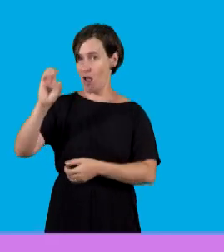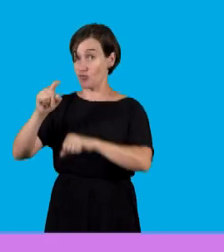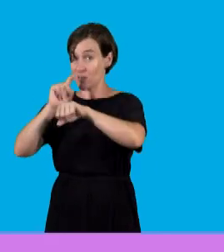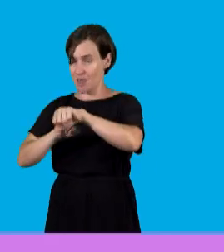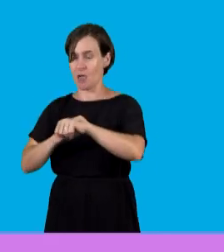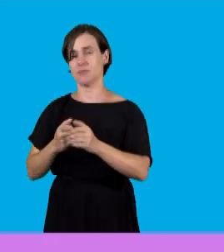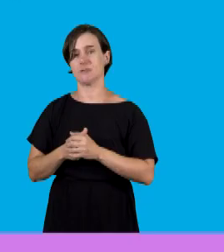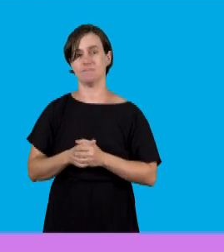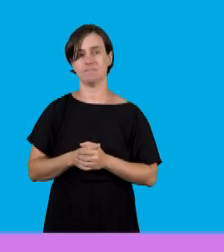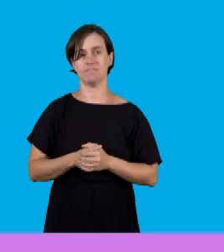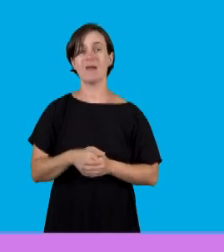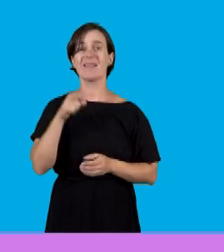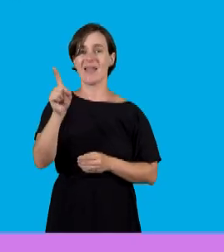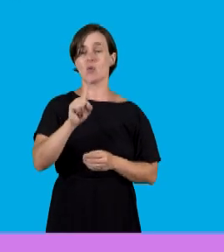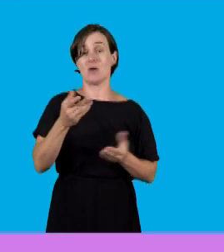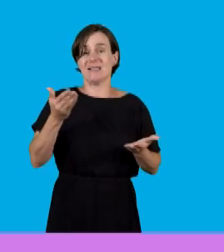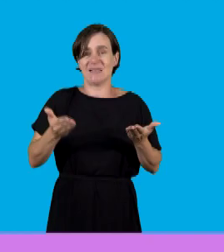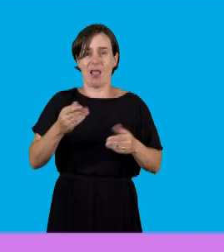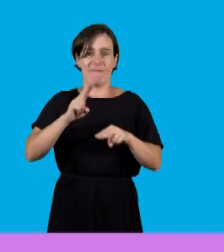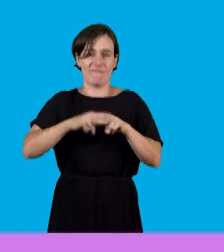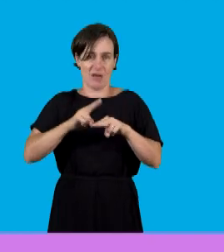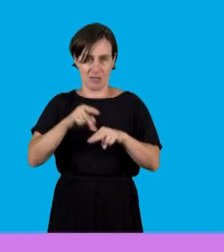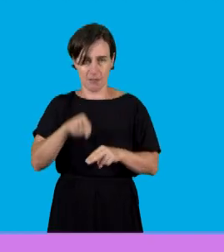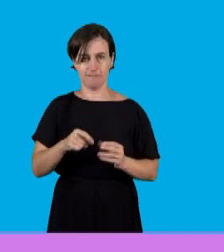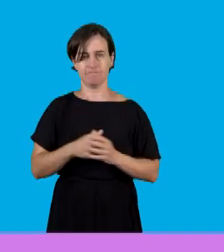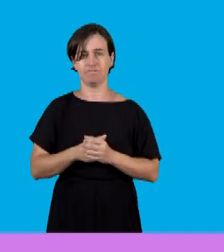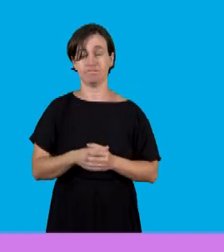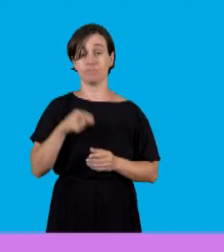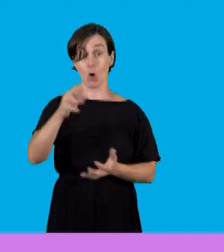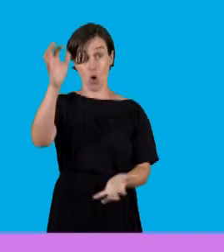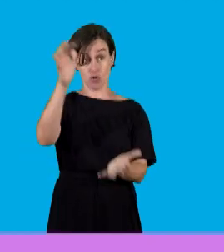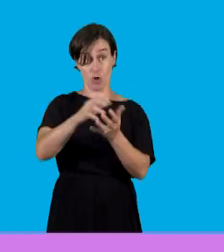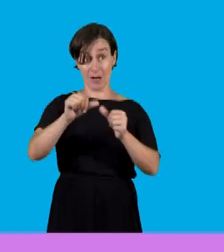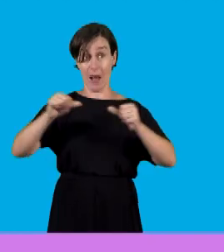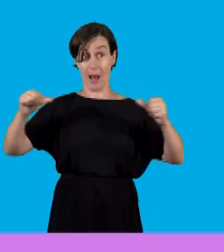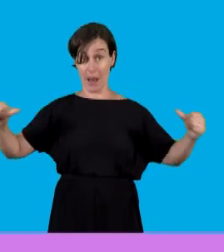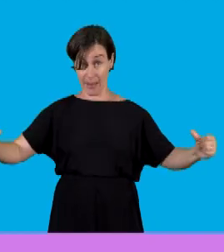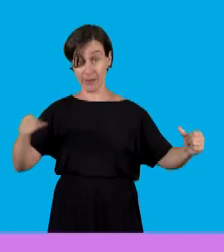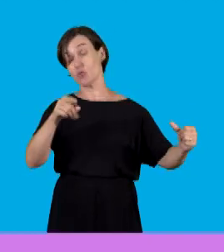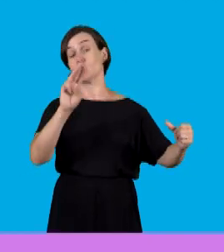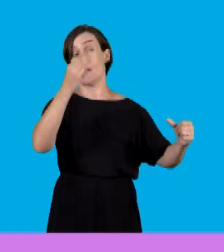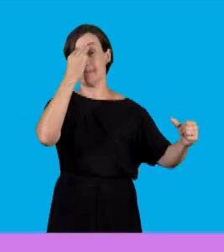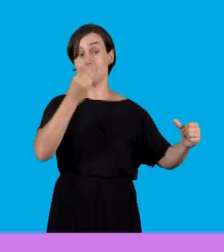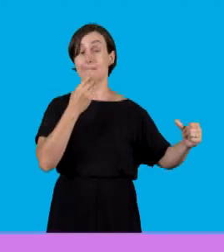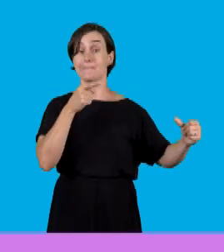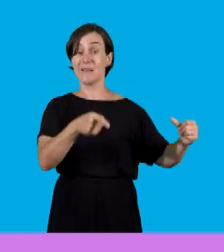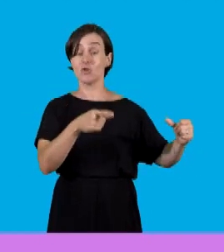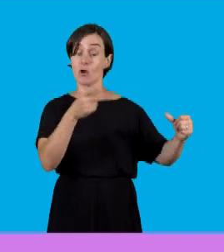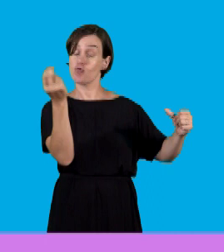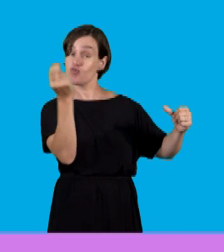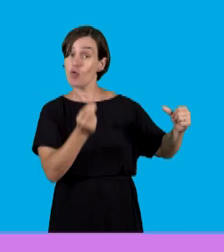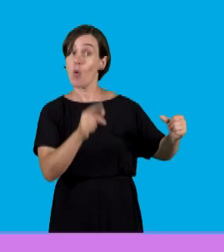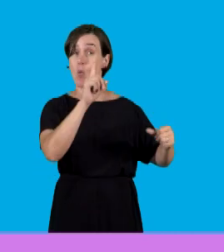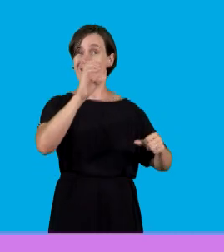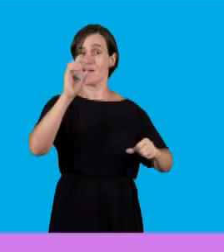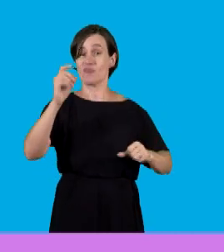the drawing paper. So that is the scale factor. The length of a crocodile is still 400 centimeters. The picture below is drawn